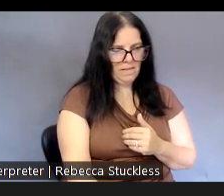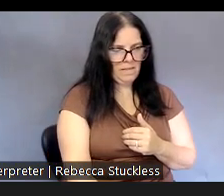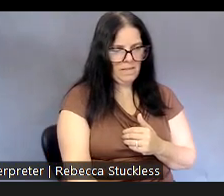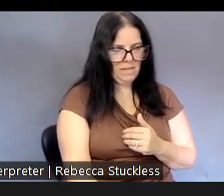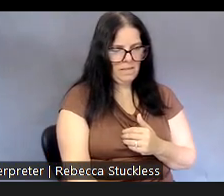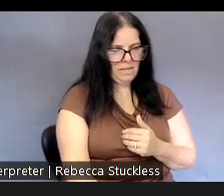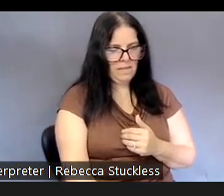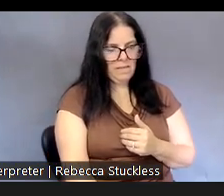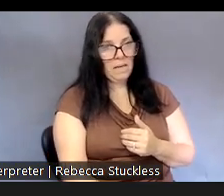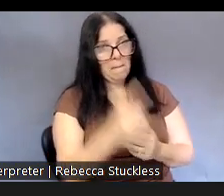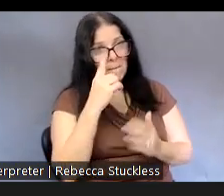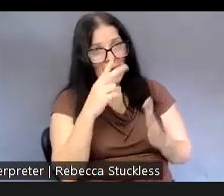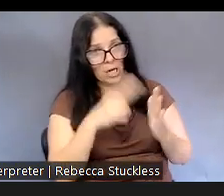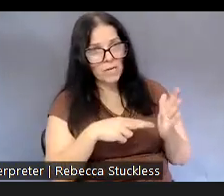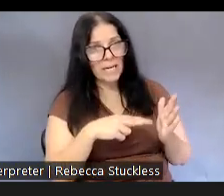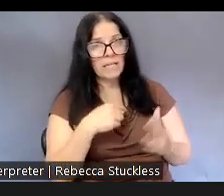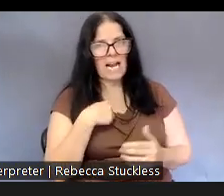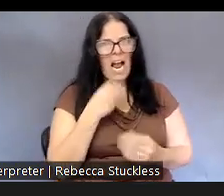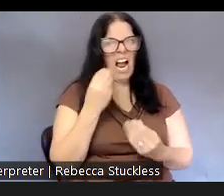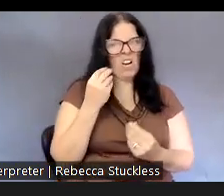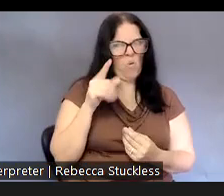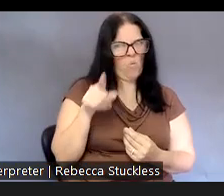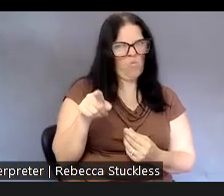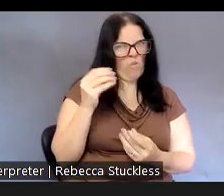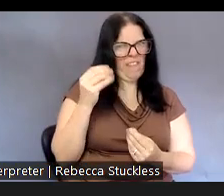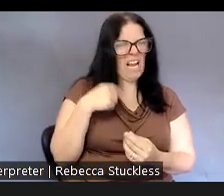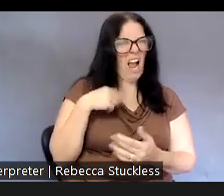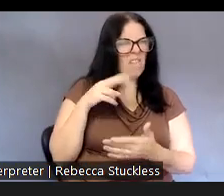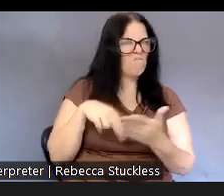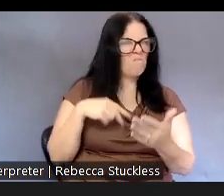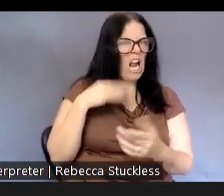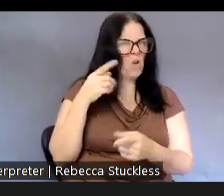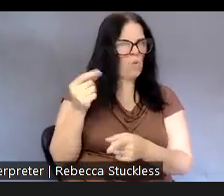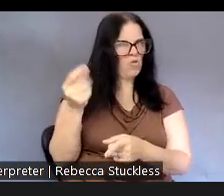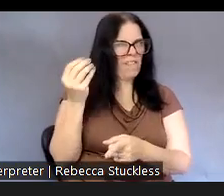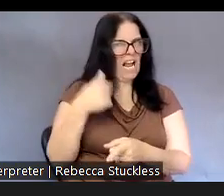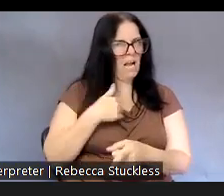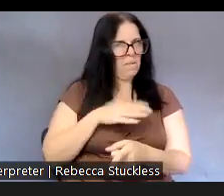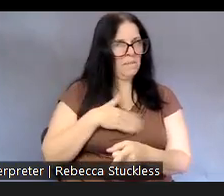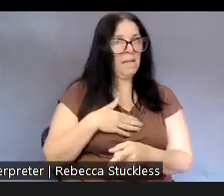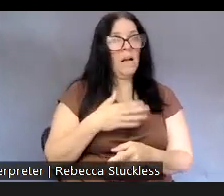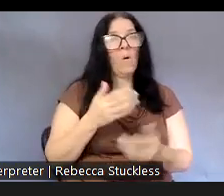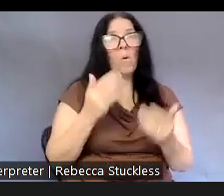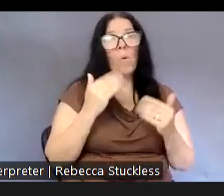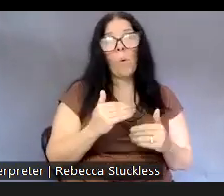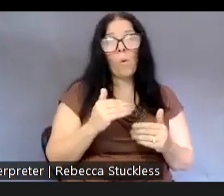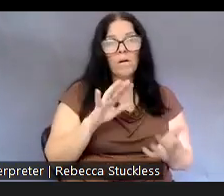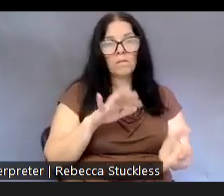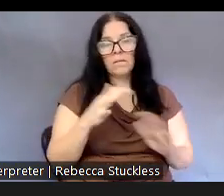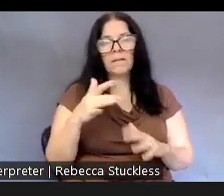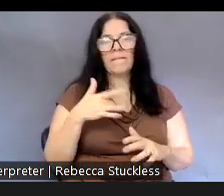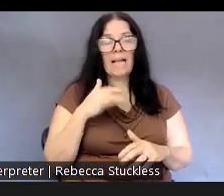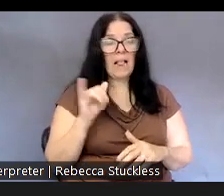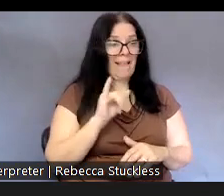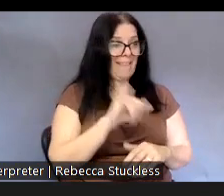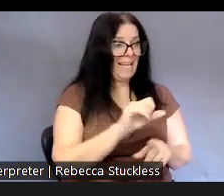I'm really upset about it. And catastrophizing, going from zero to worst case scenario